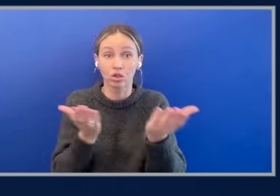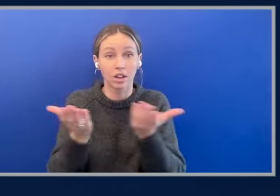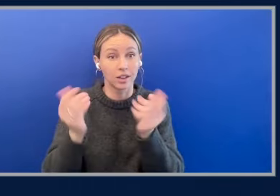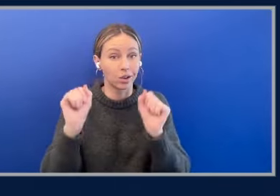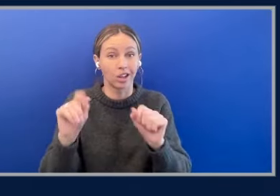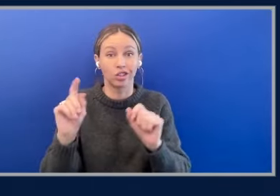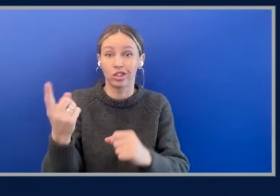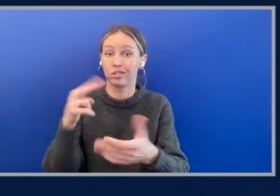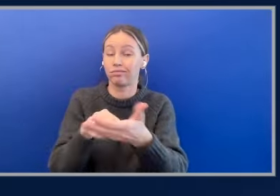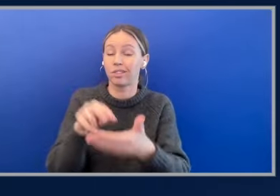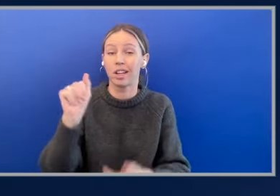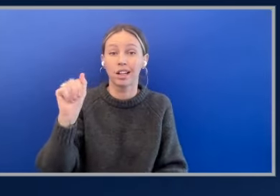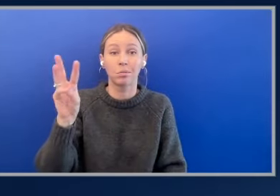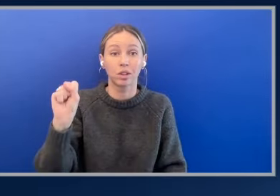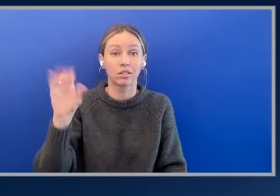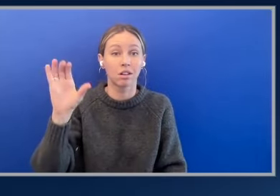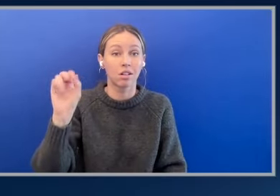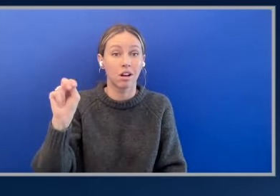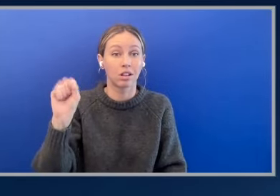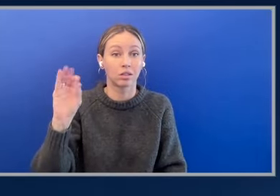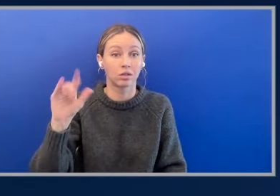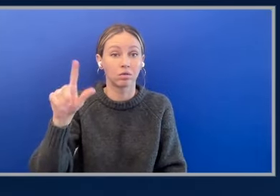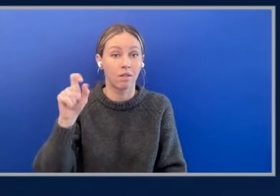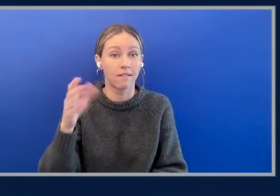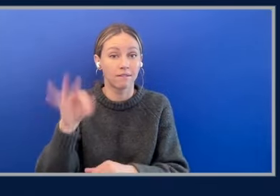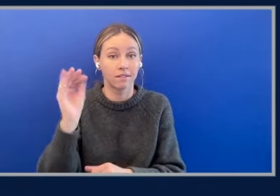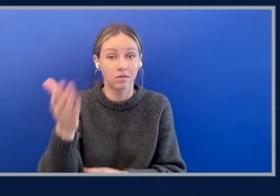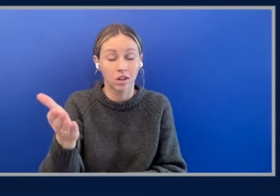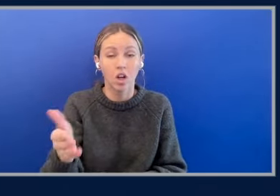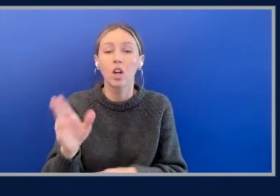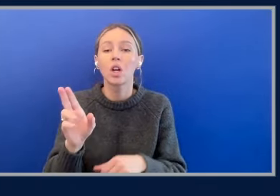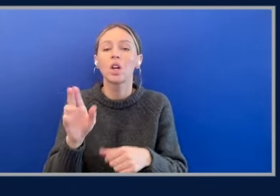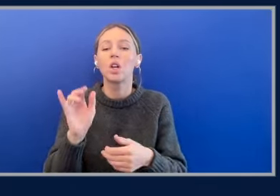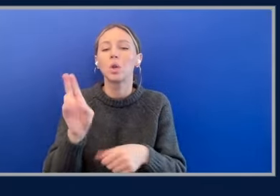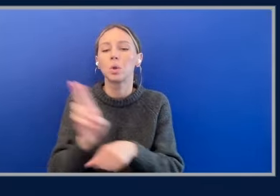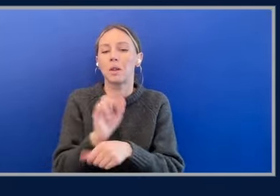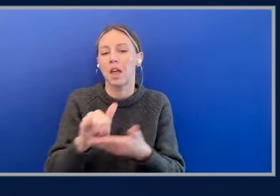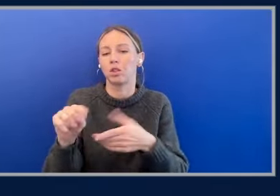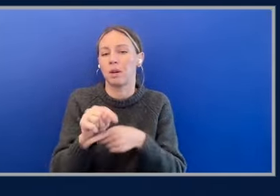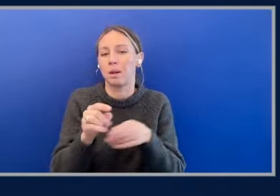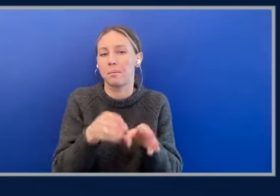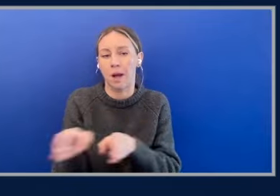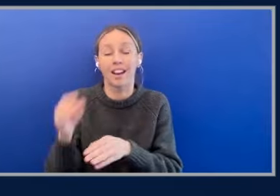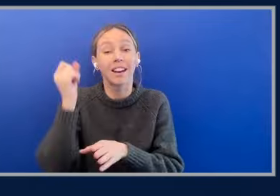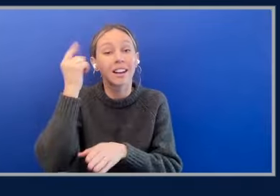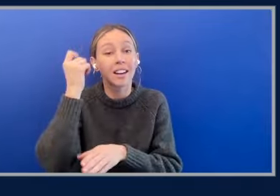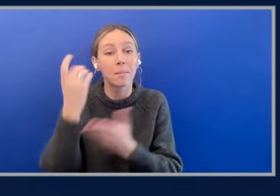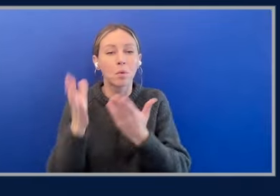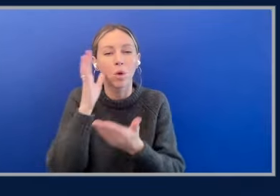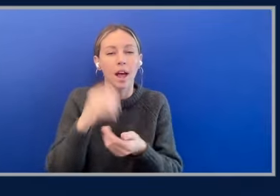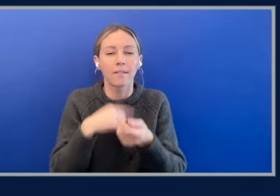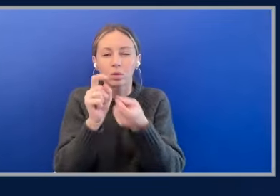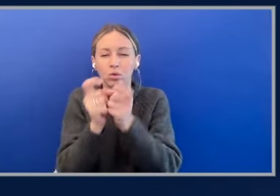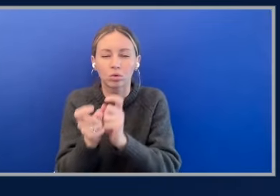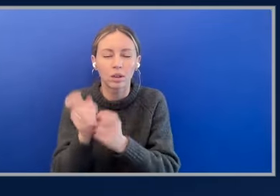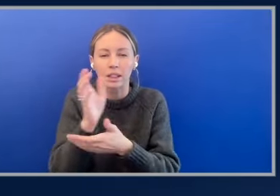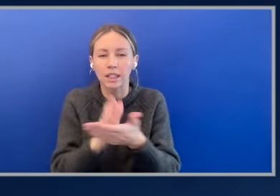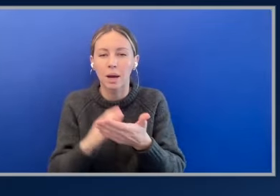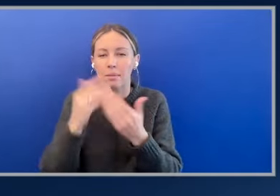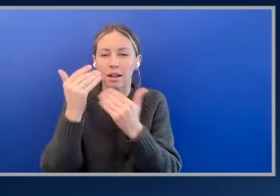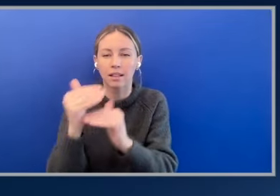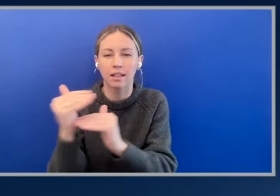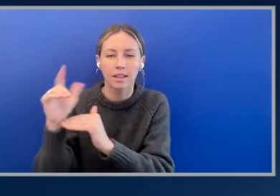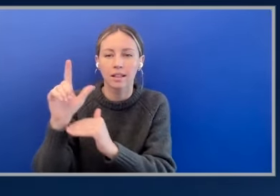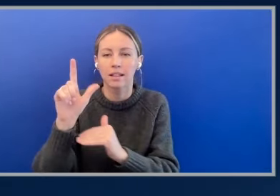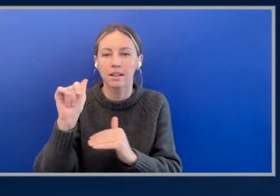the AWS console. One thing that and use the training plan. One thing to keep in mind is that you might have to tune some of the limits in the